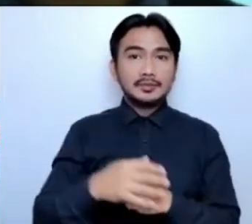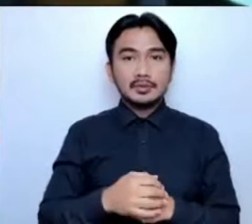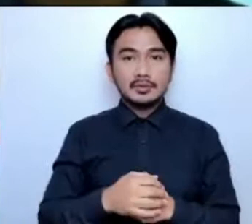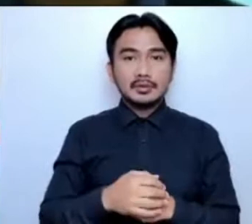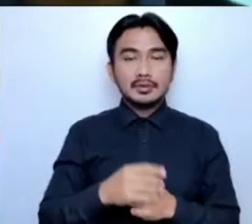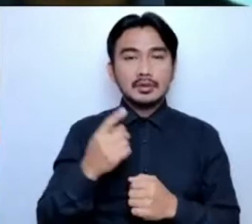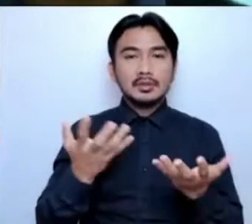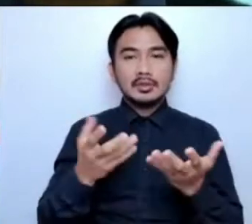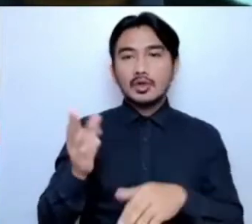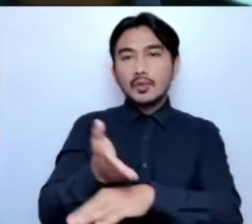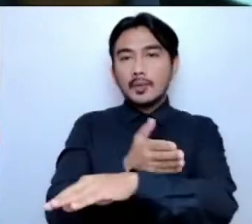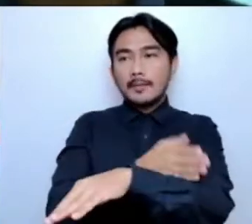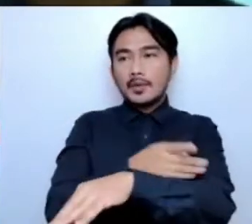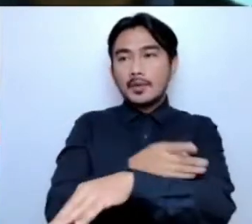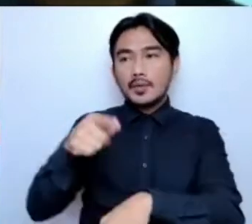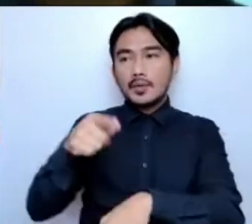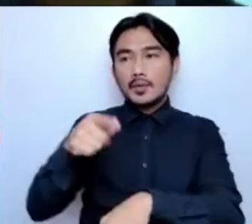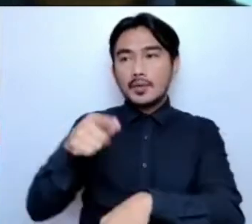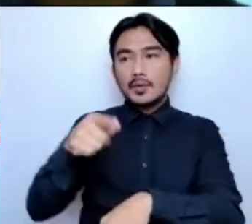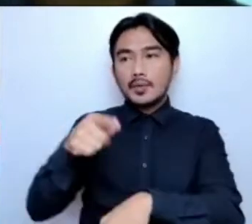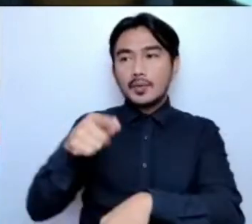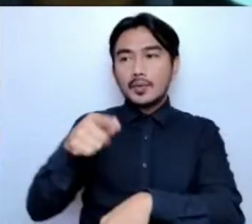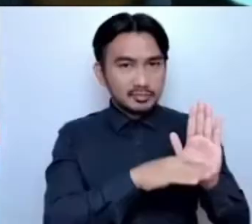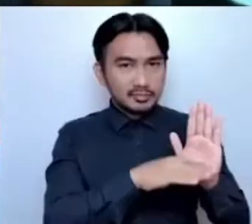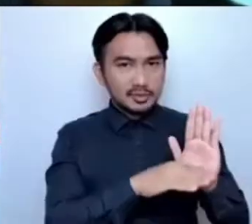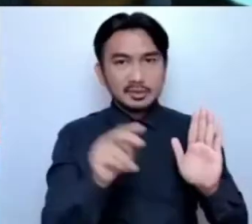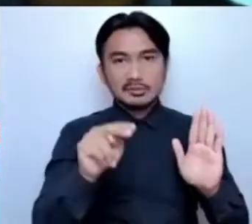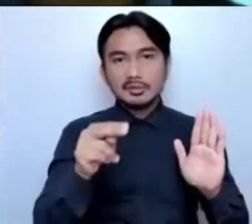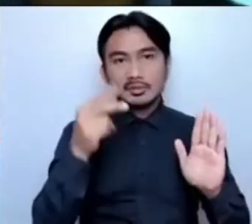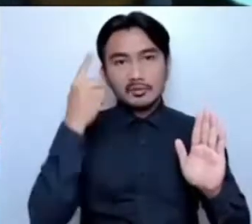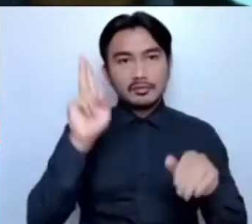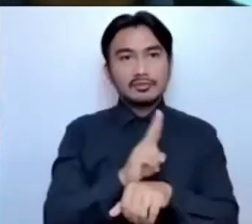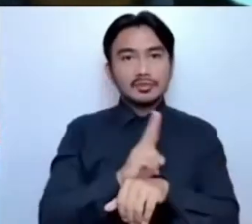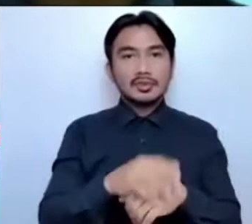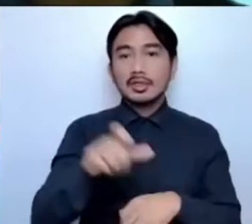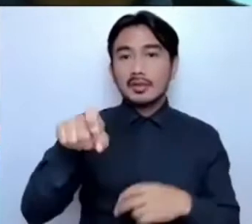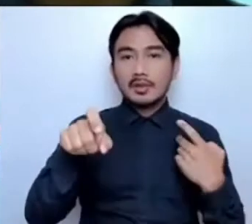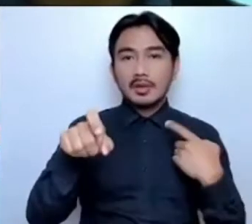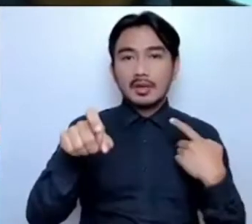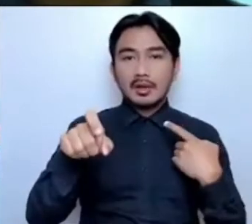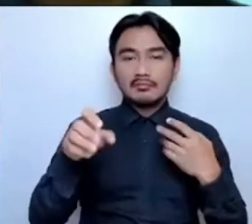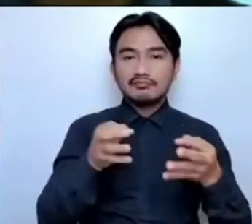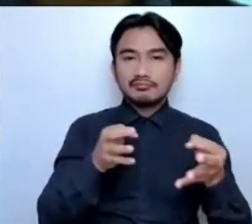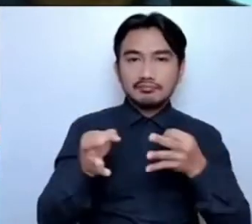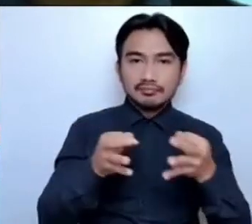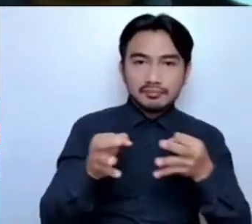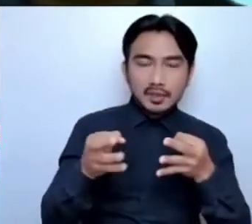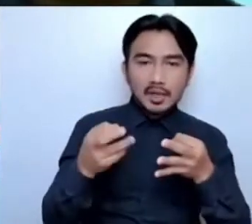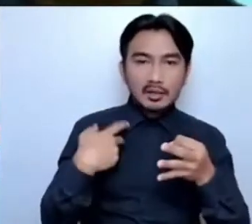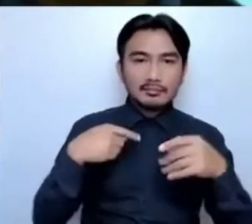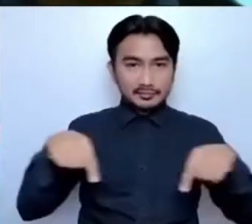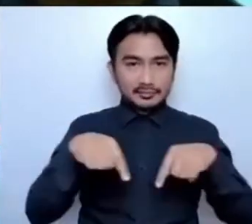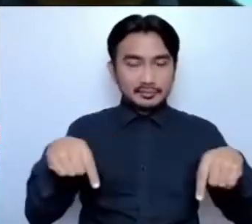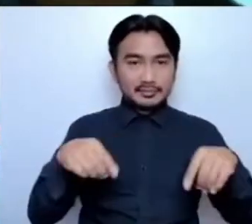are those components of instruction? The clarifications you can also see down below the